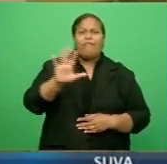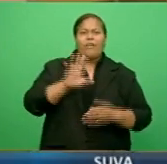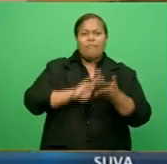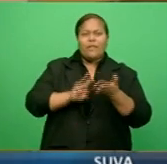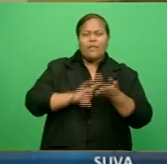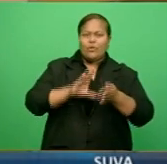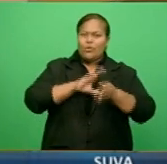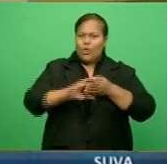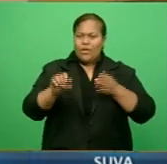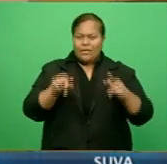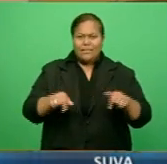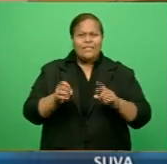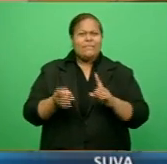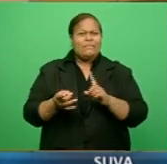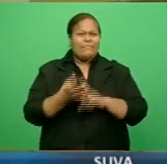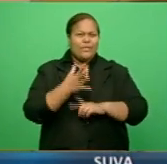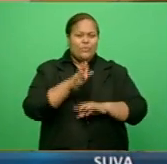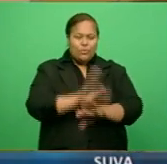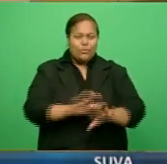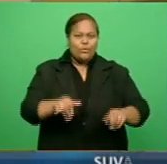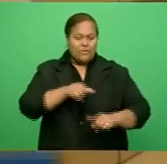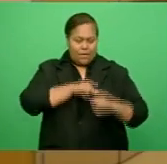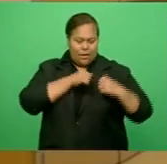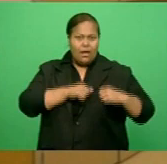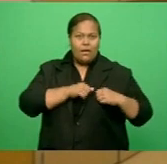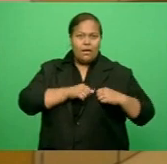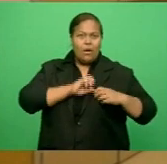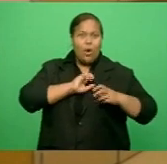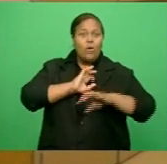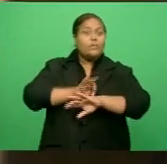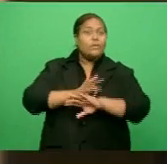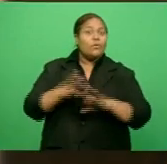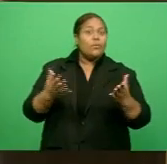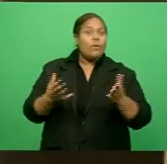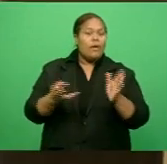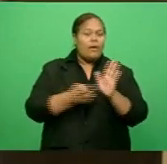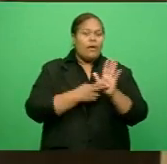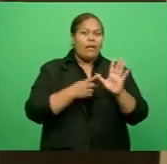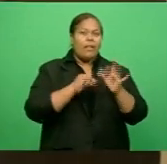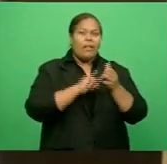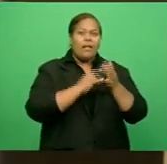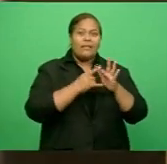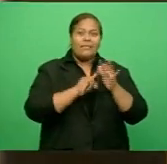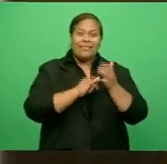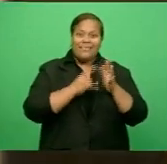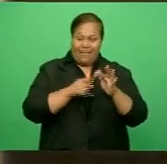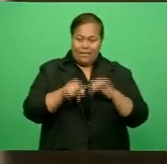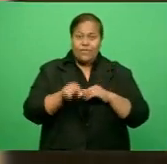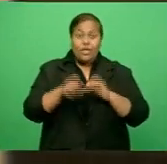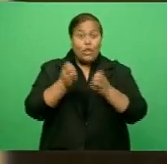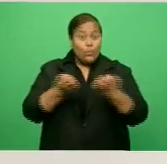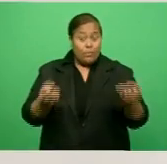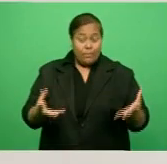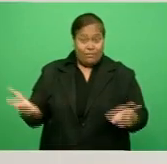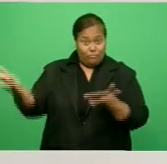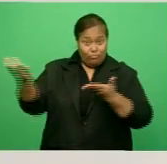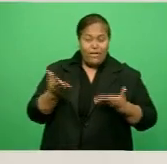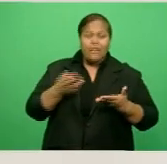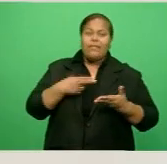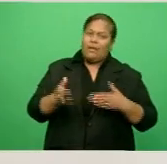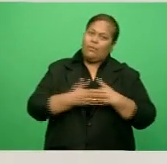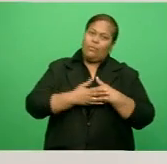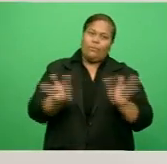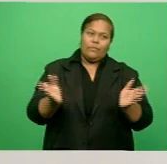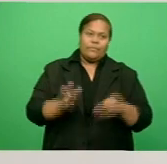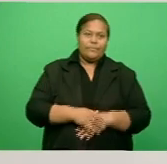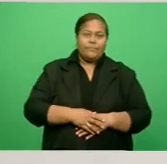Specialist Children's Heart Hospital in Nasese will open once the necessary equipment are installed. A few months from now, the borders